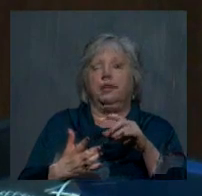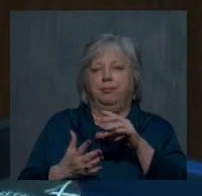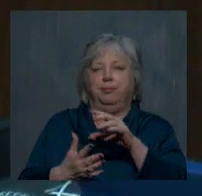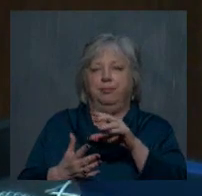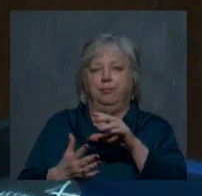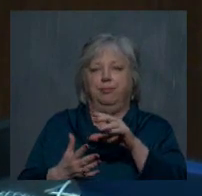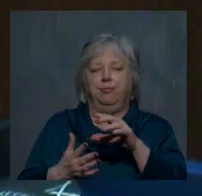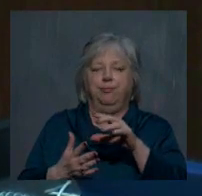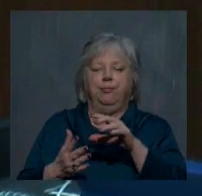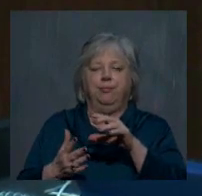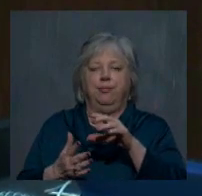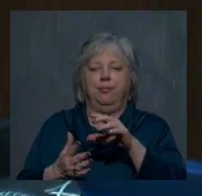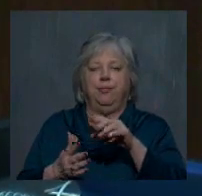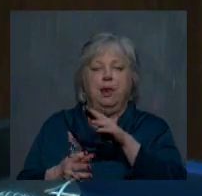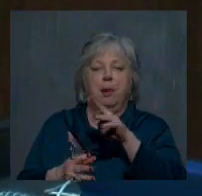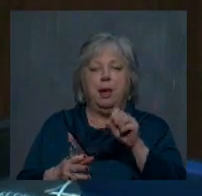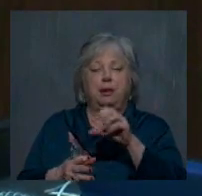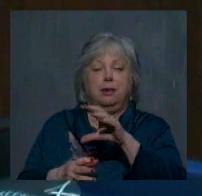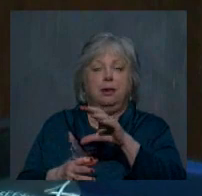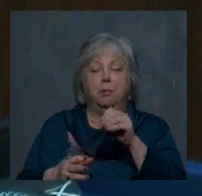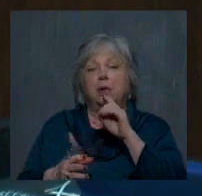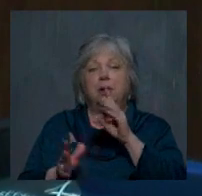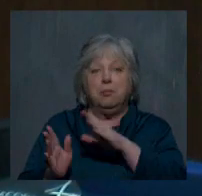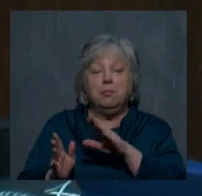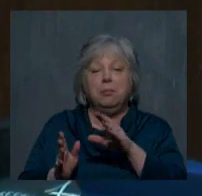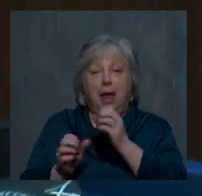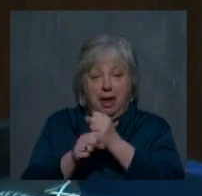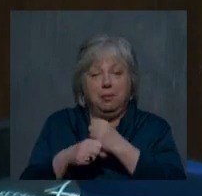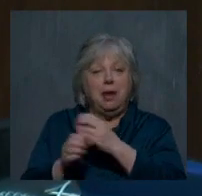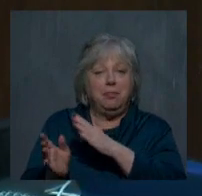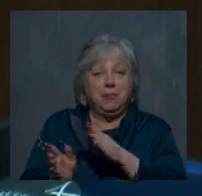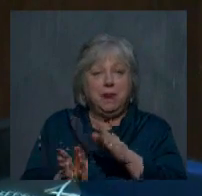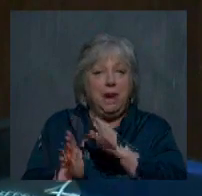or will be installed